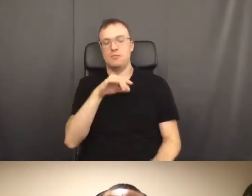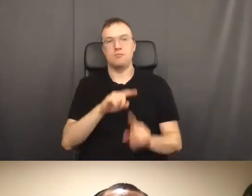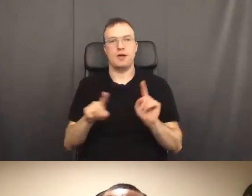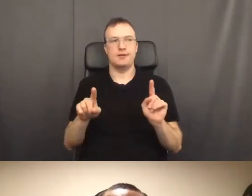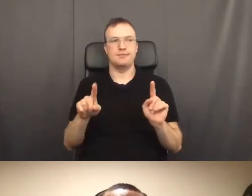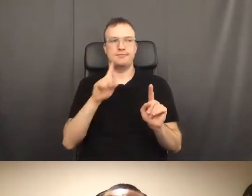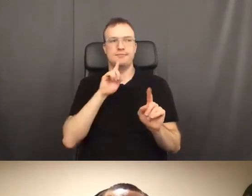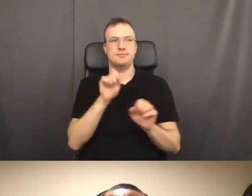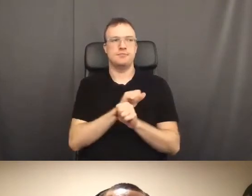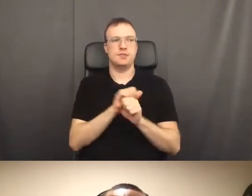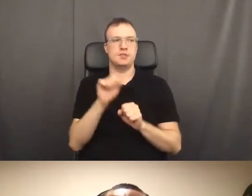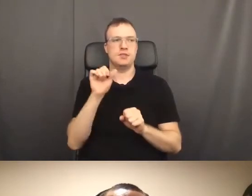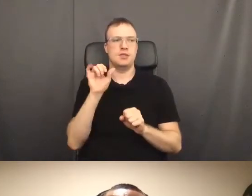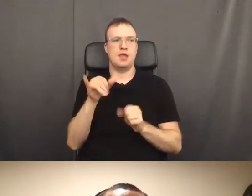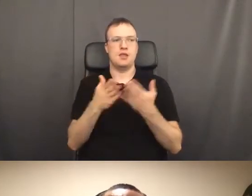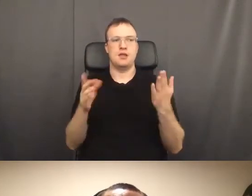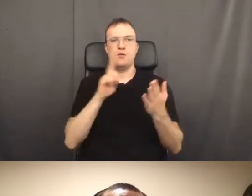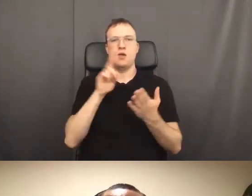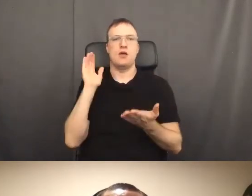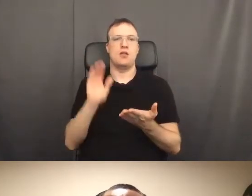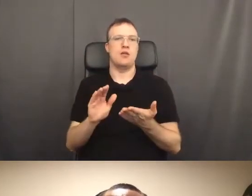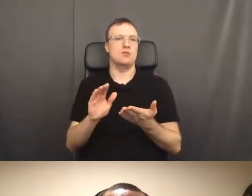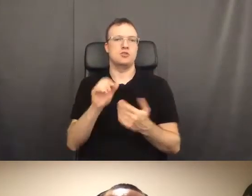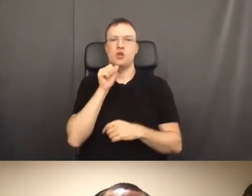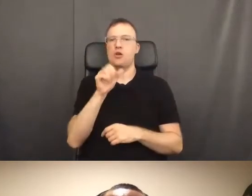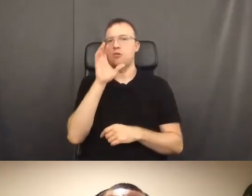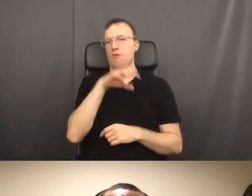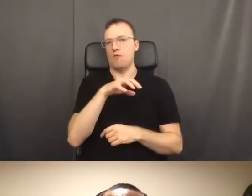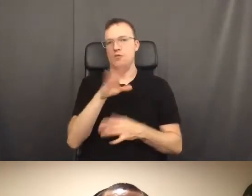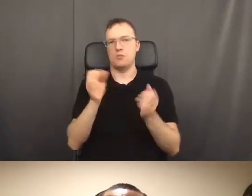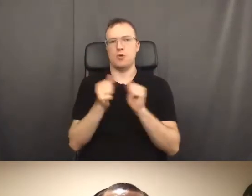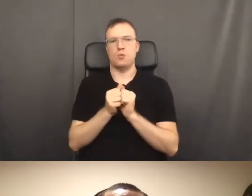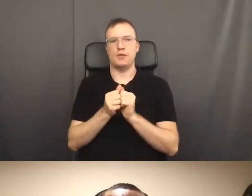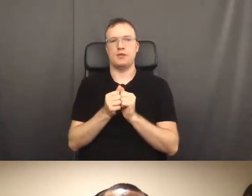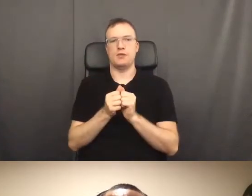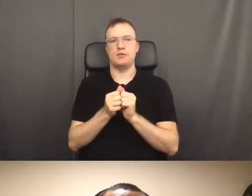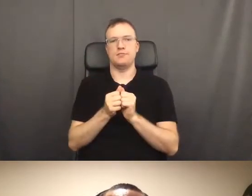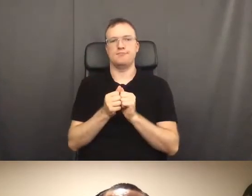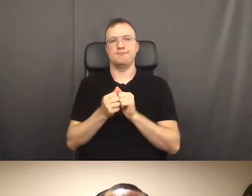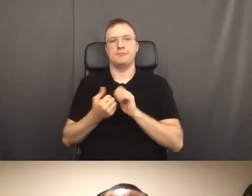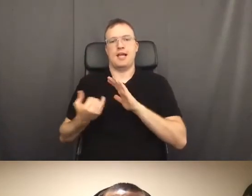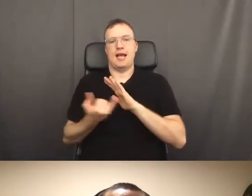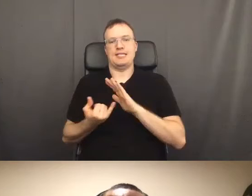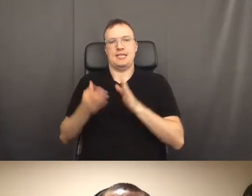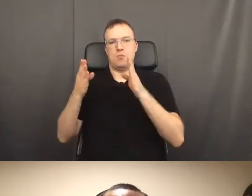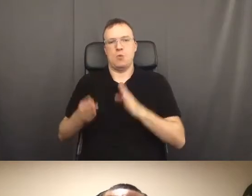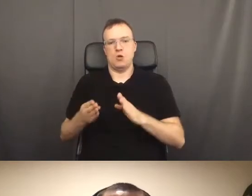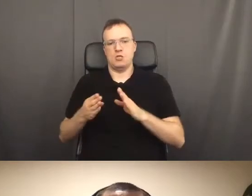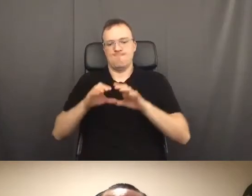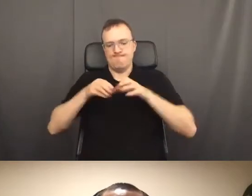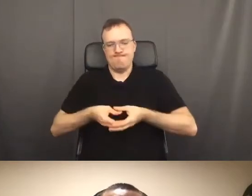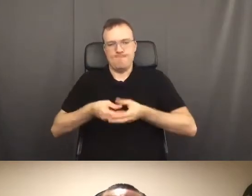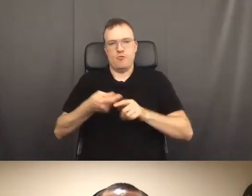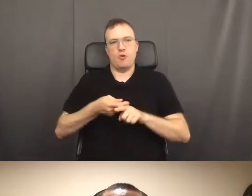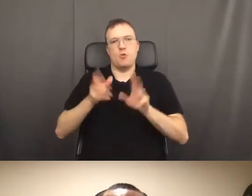really these things are much less odd, I think, than isolating a human being from the rest of society